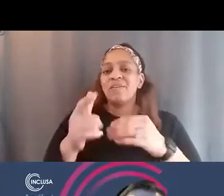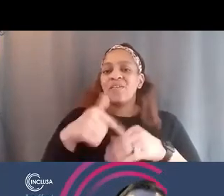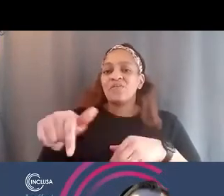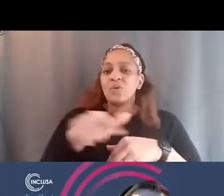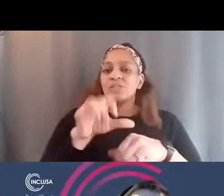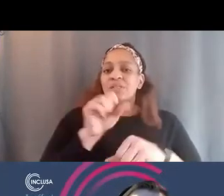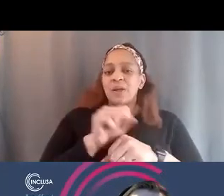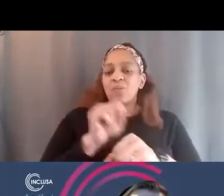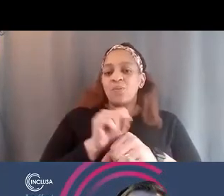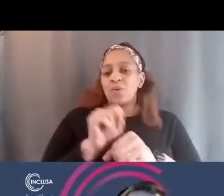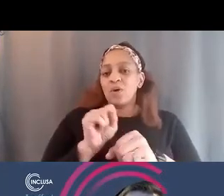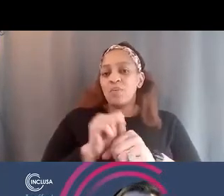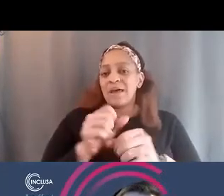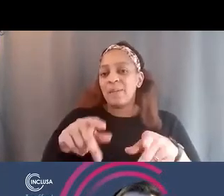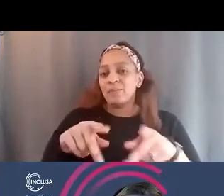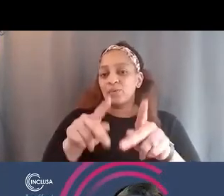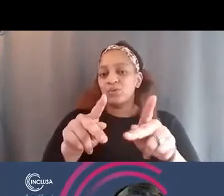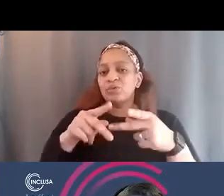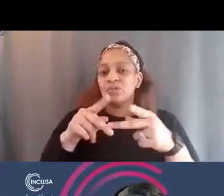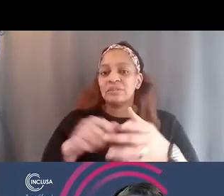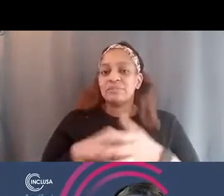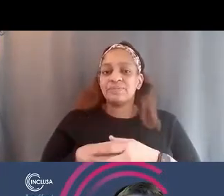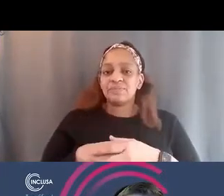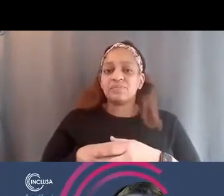organization. As we